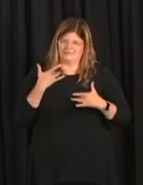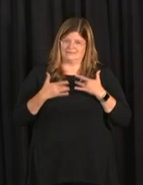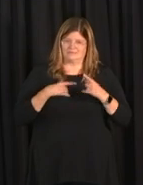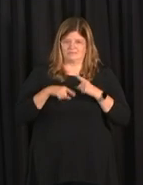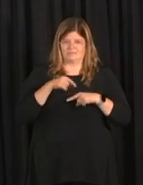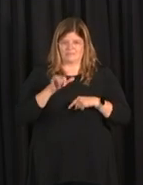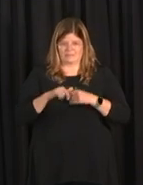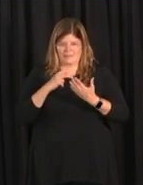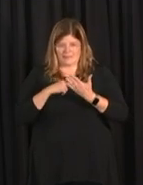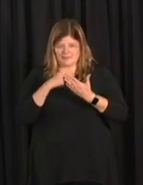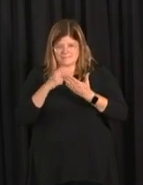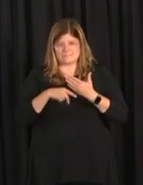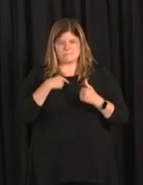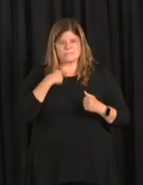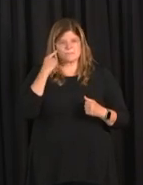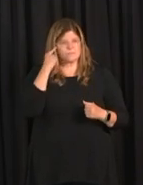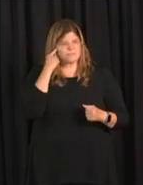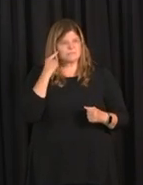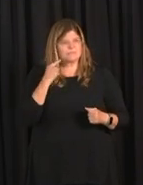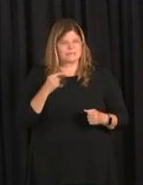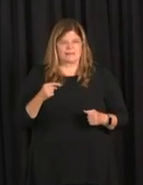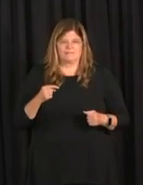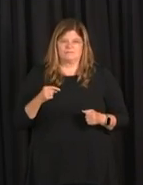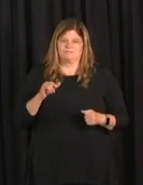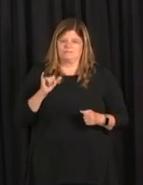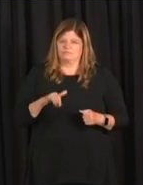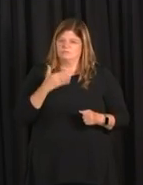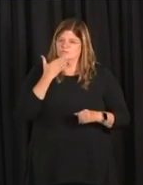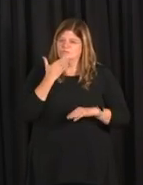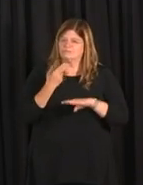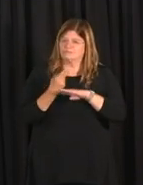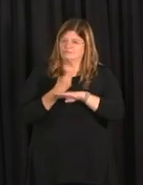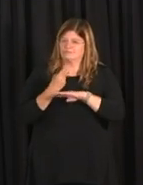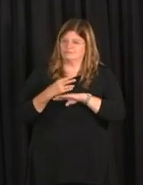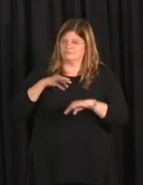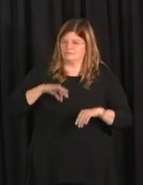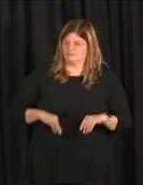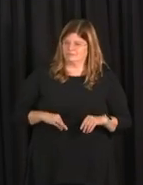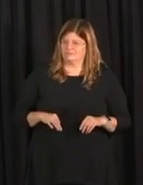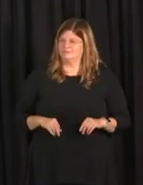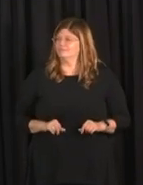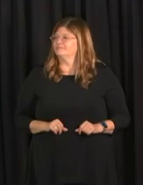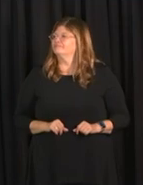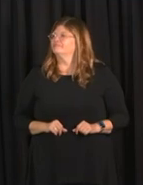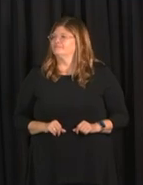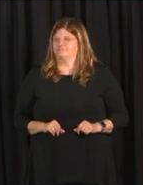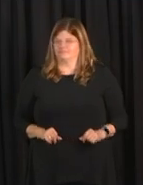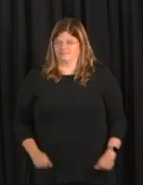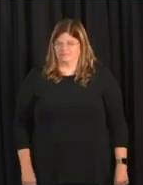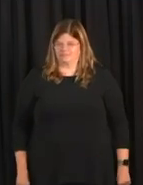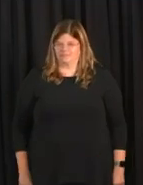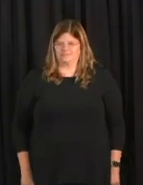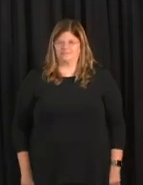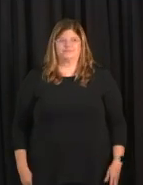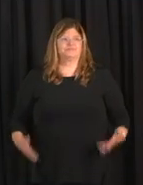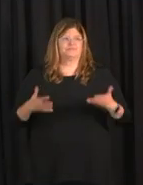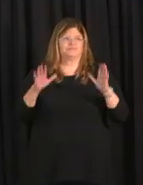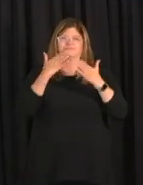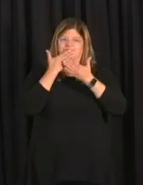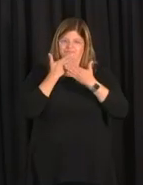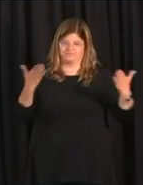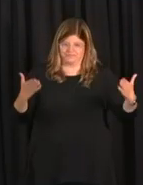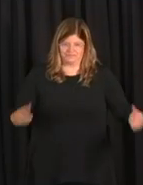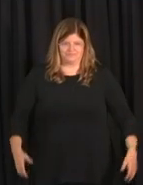this program, and we think that there will be really good utilization of this grant program. Okay, thank you, everybody.